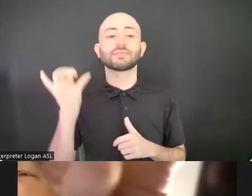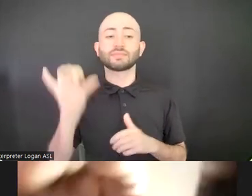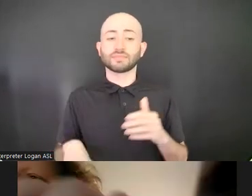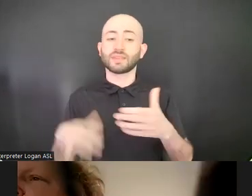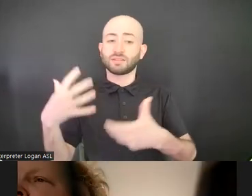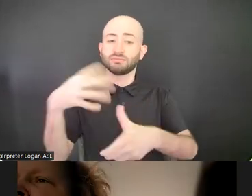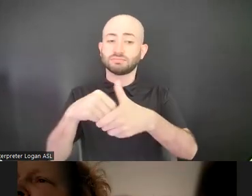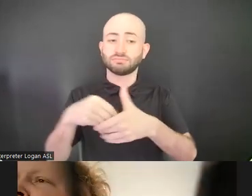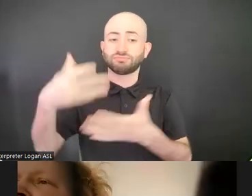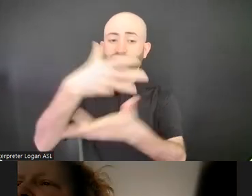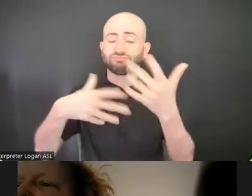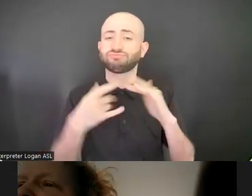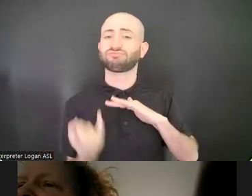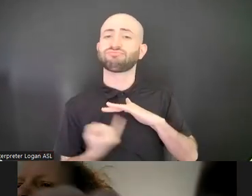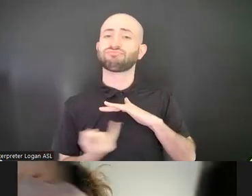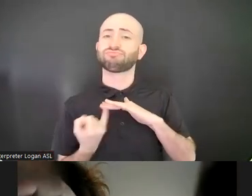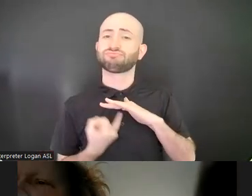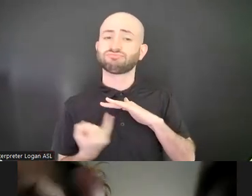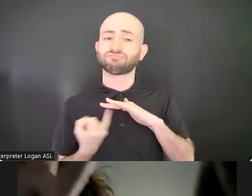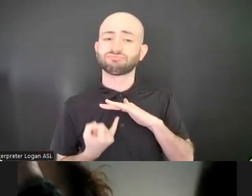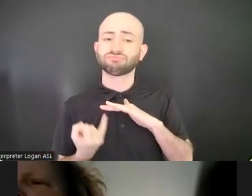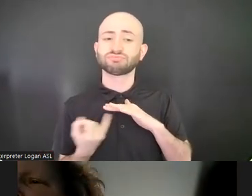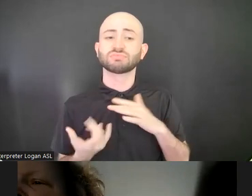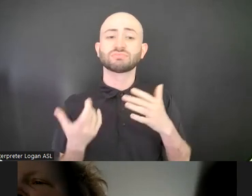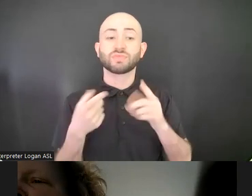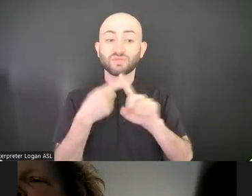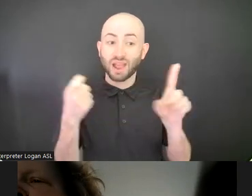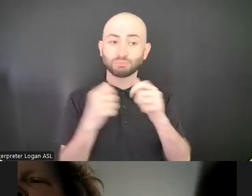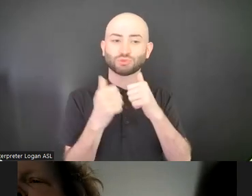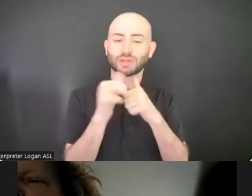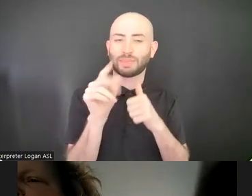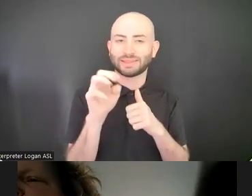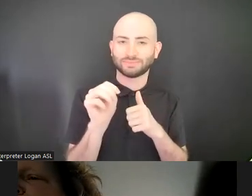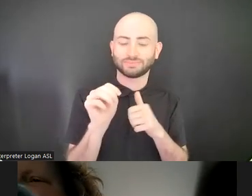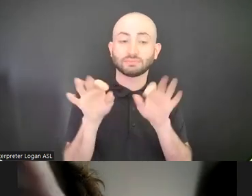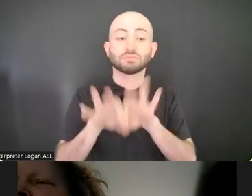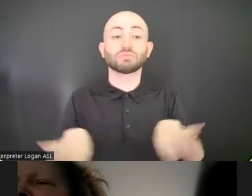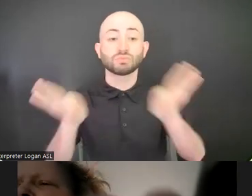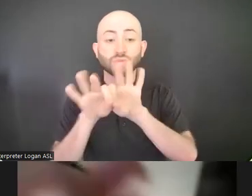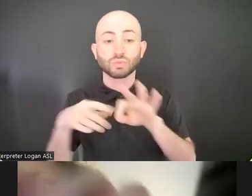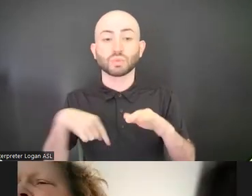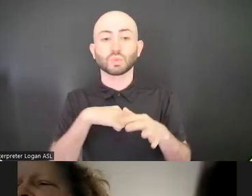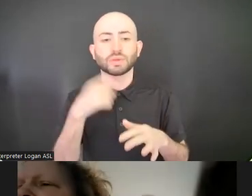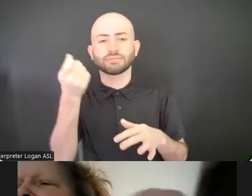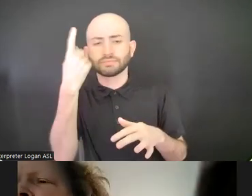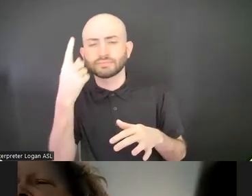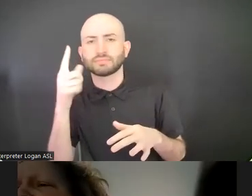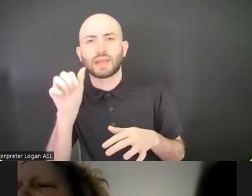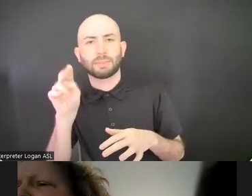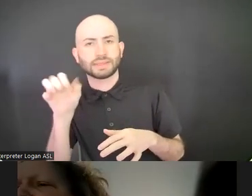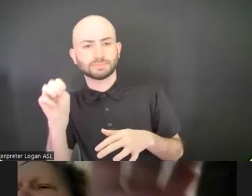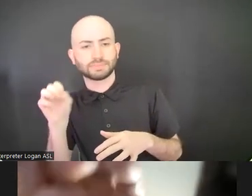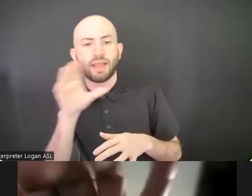making it important for us to understand ableism and structural ableism and to increase social and